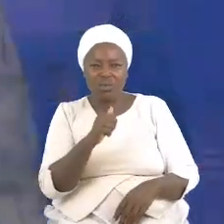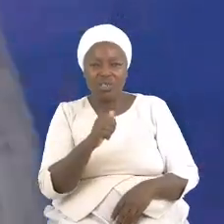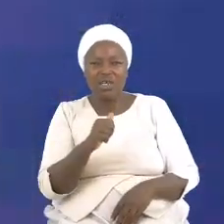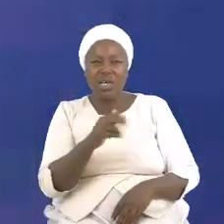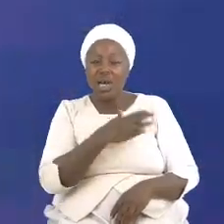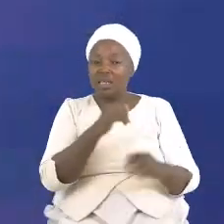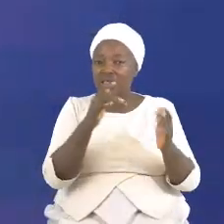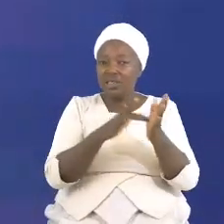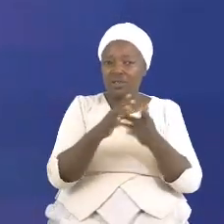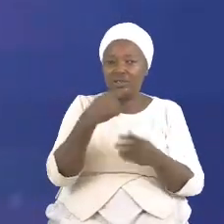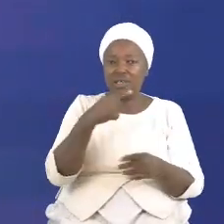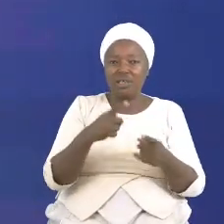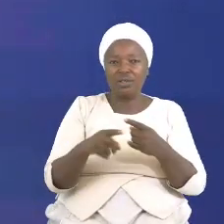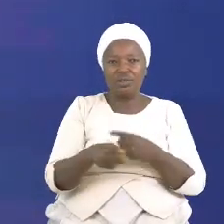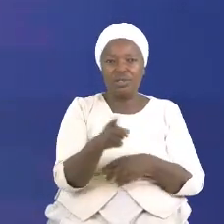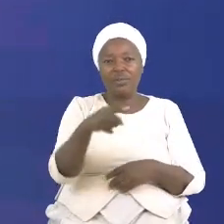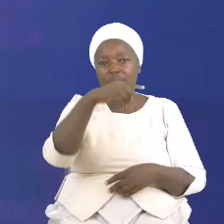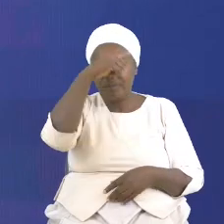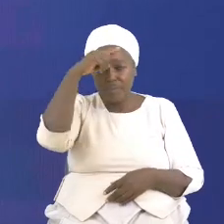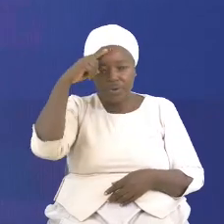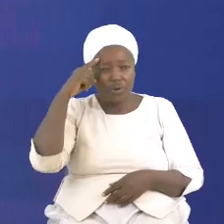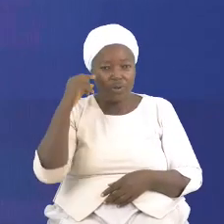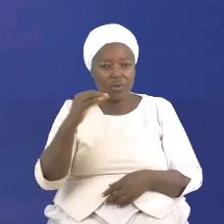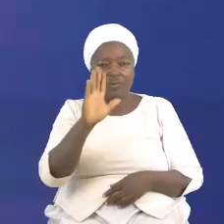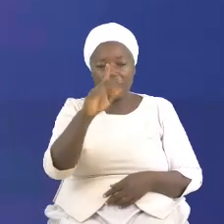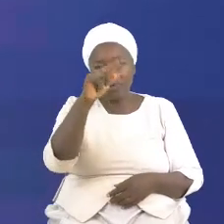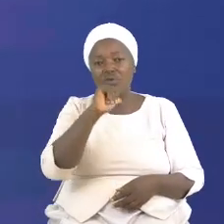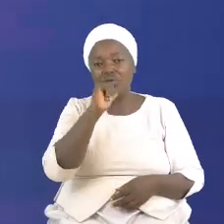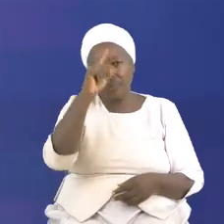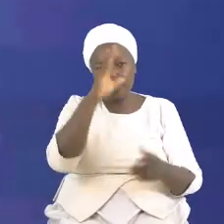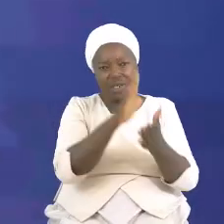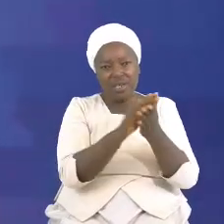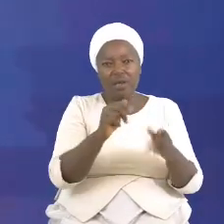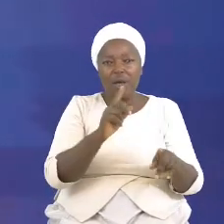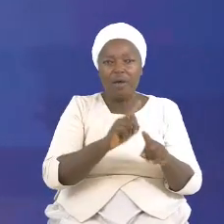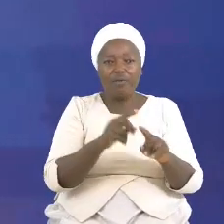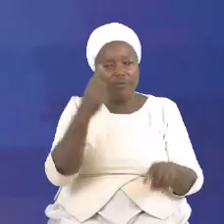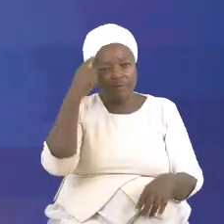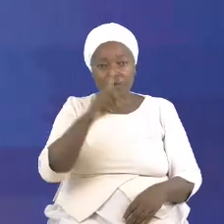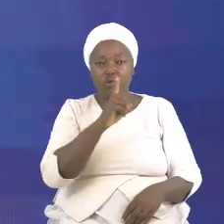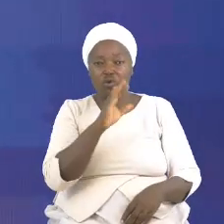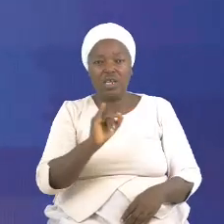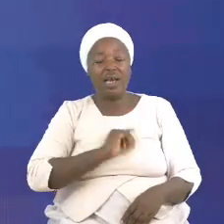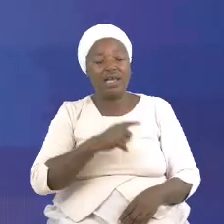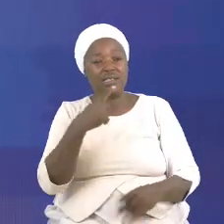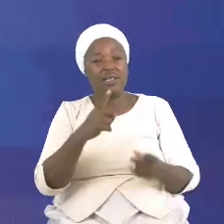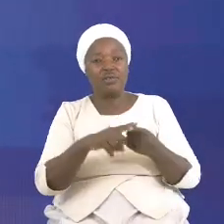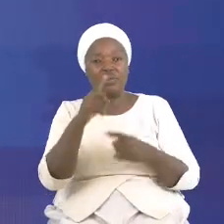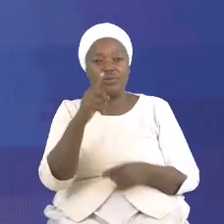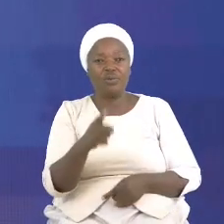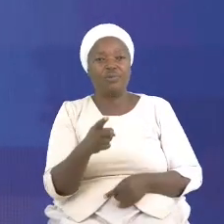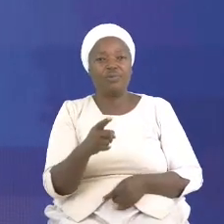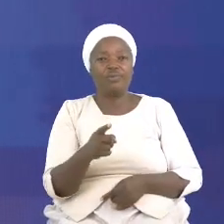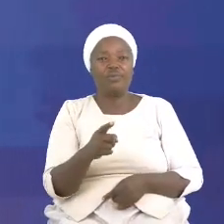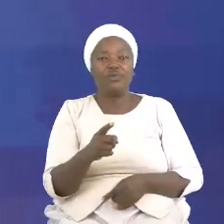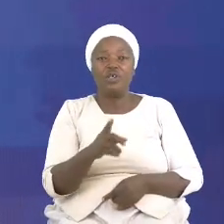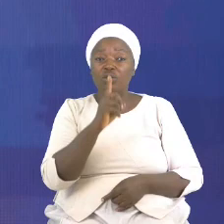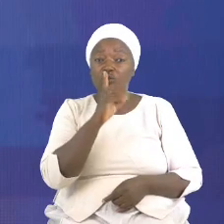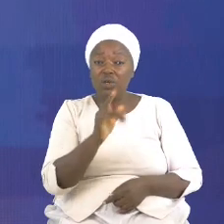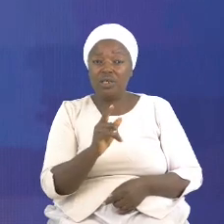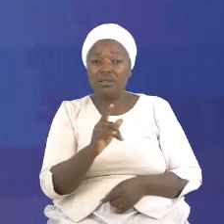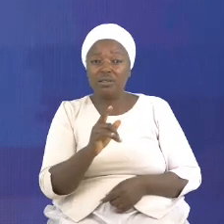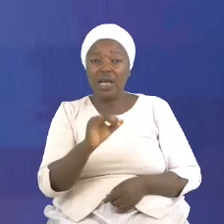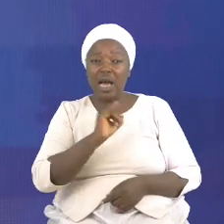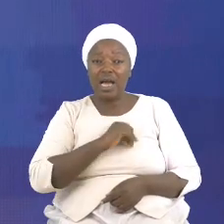them, because of your unbelief. For verily I say unto you, truly I